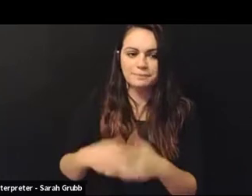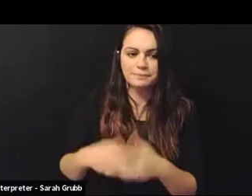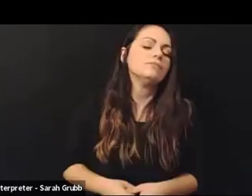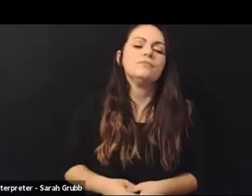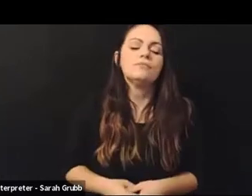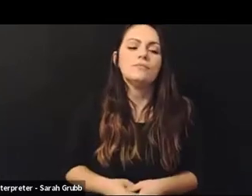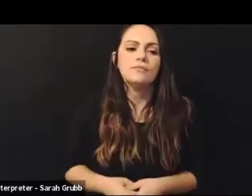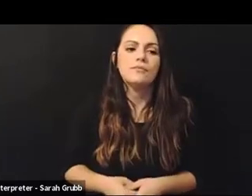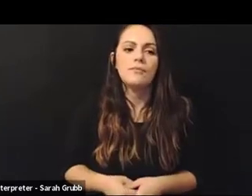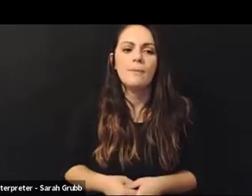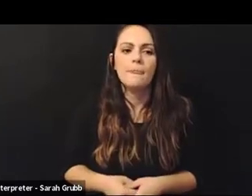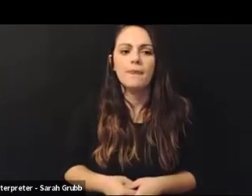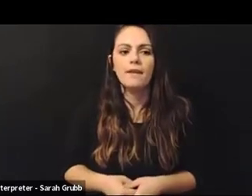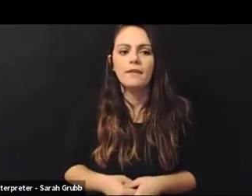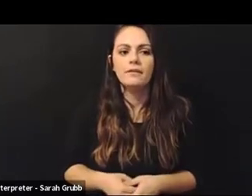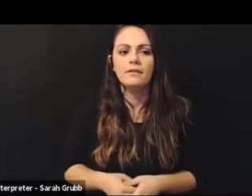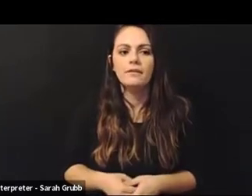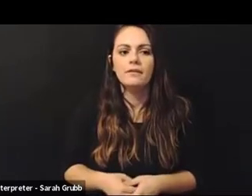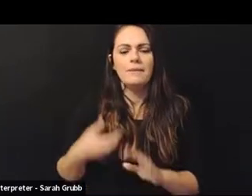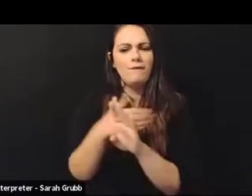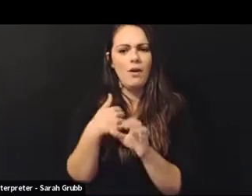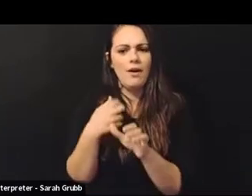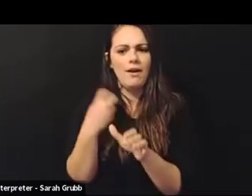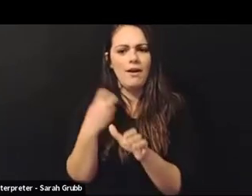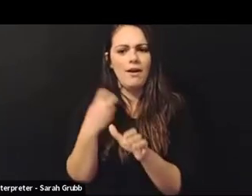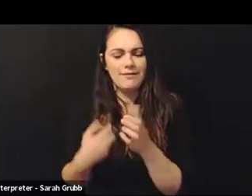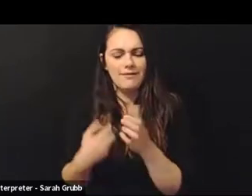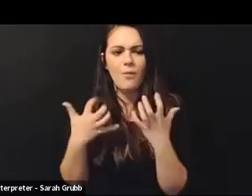talk about what I think is important to keep in mind